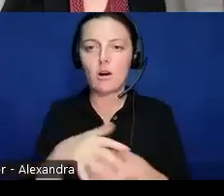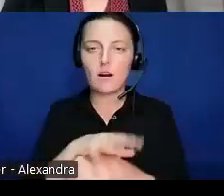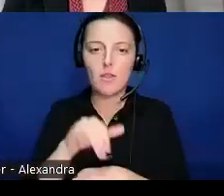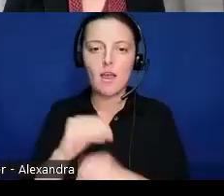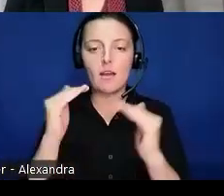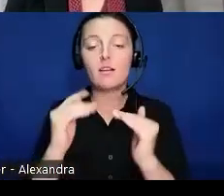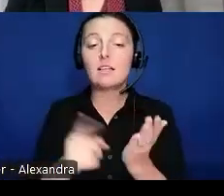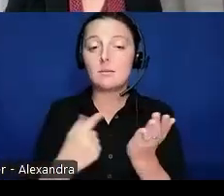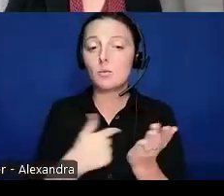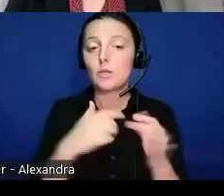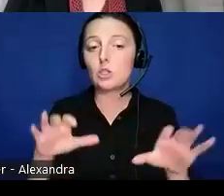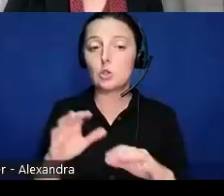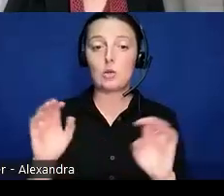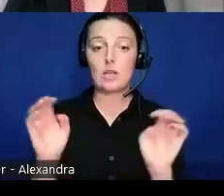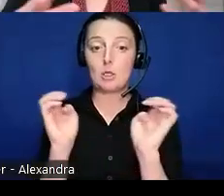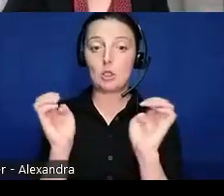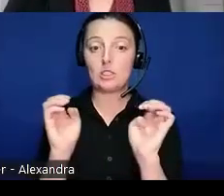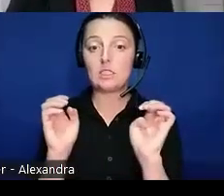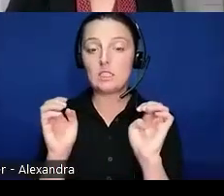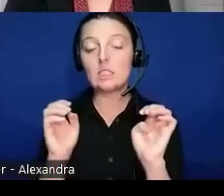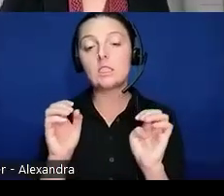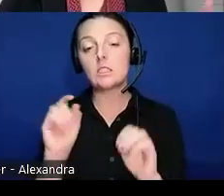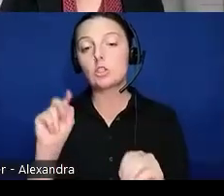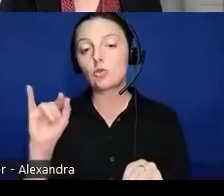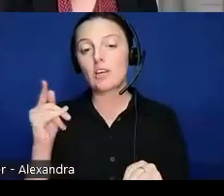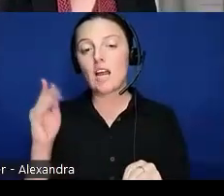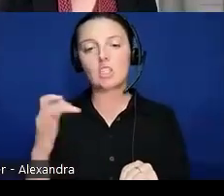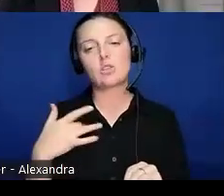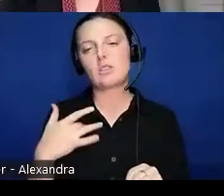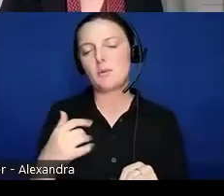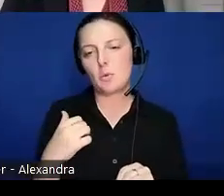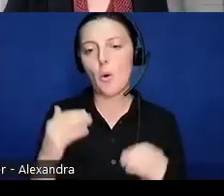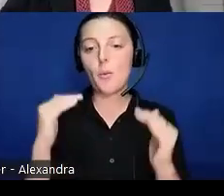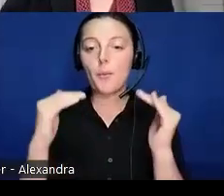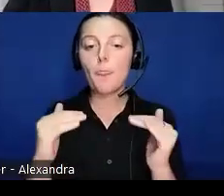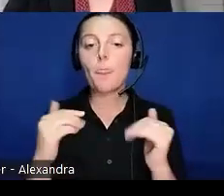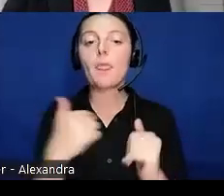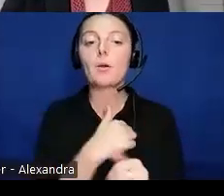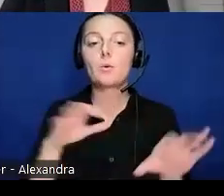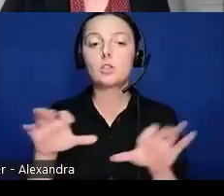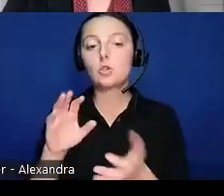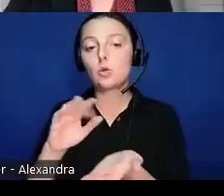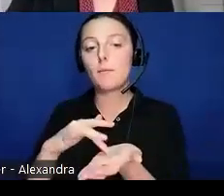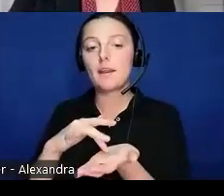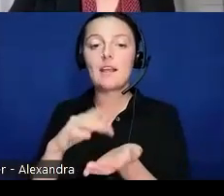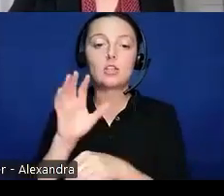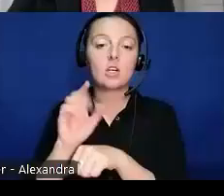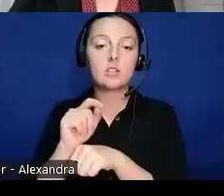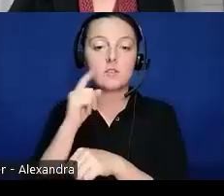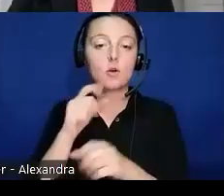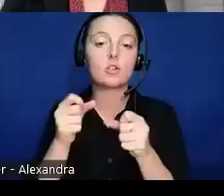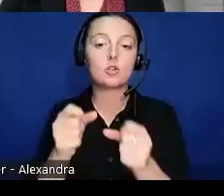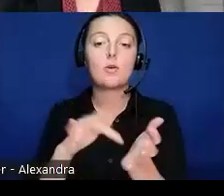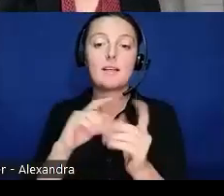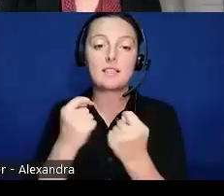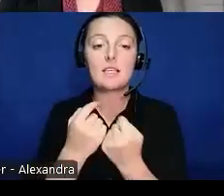kind of rare. We do med consultations for the street medicine team, meaning they're managing someone on the street who has a medical